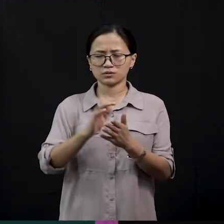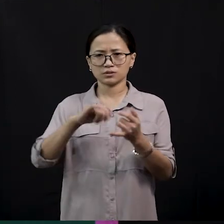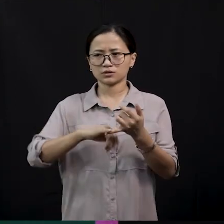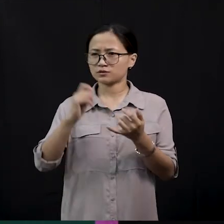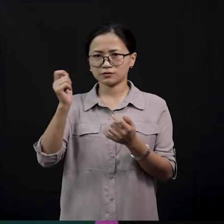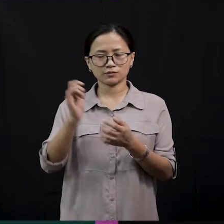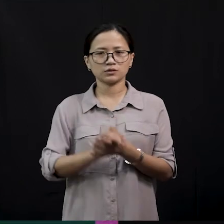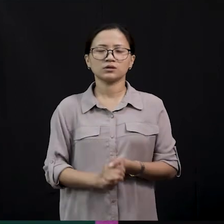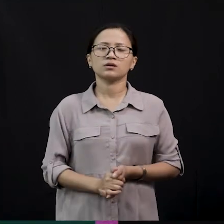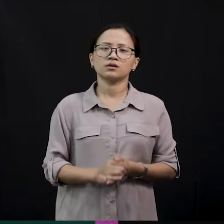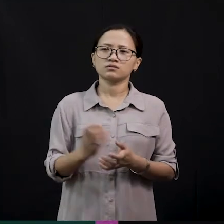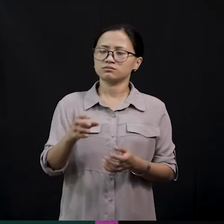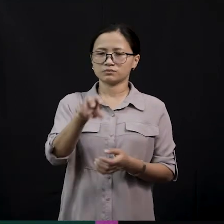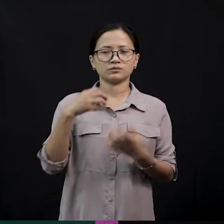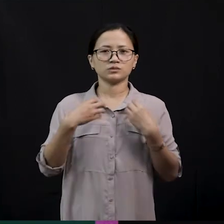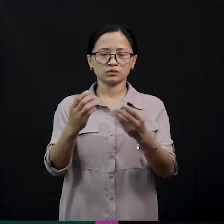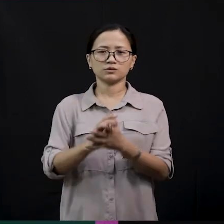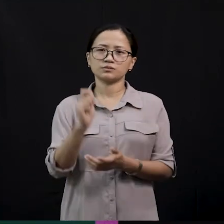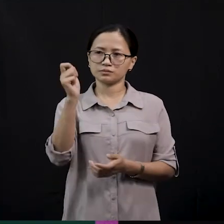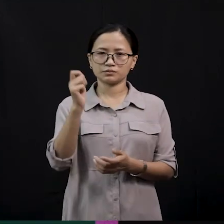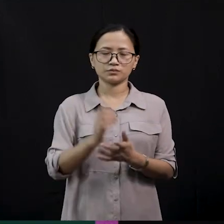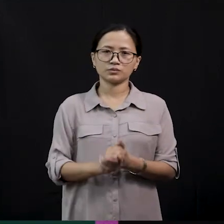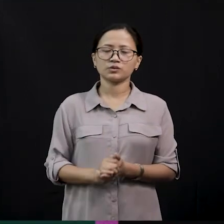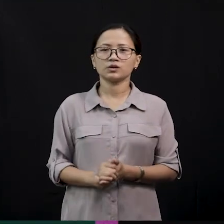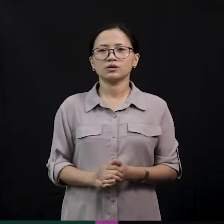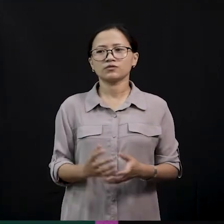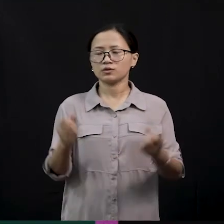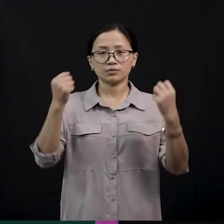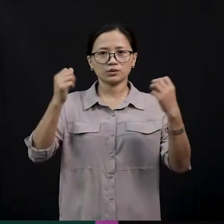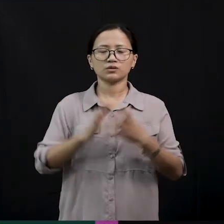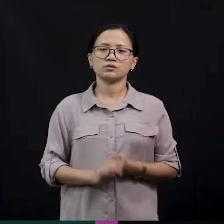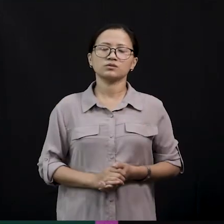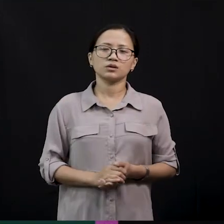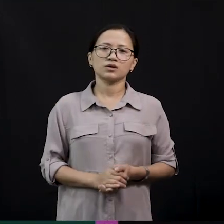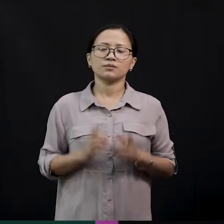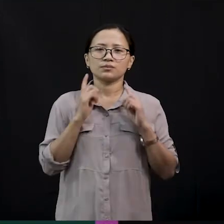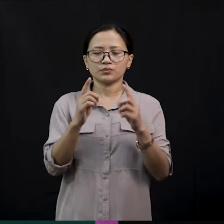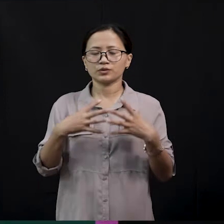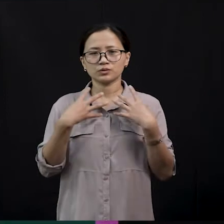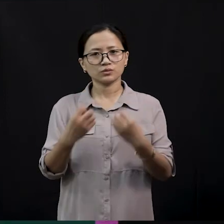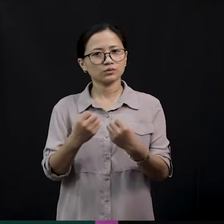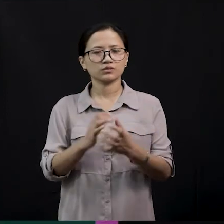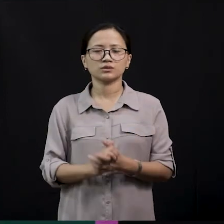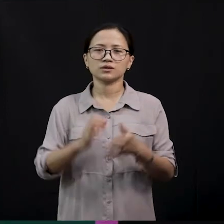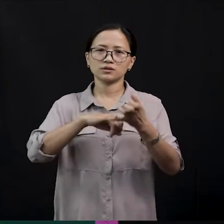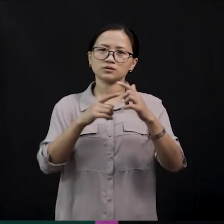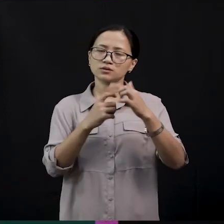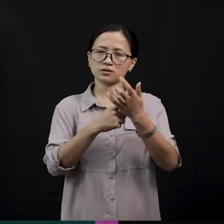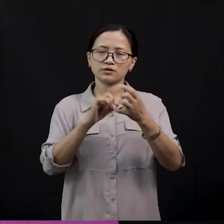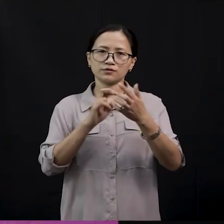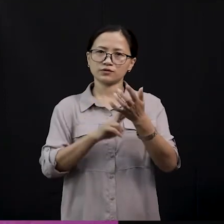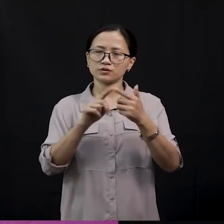did not want power. He's not looking for power. He wants to strive in life in order to attain something else. What is